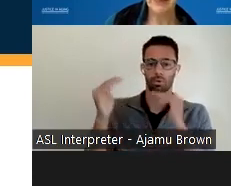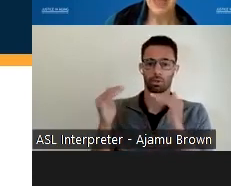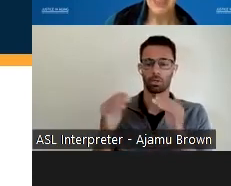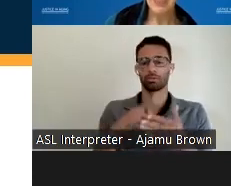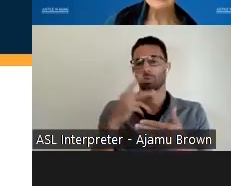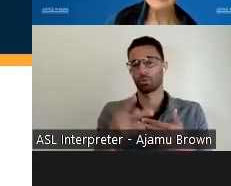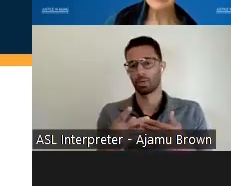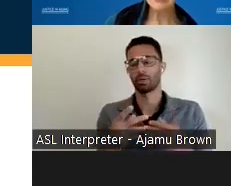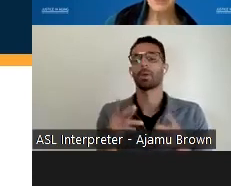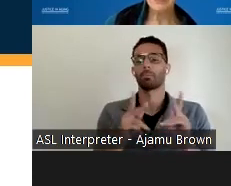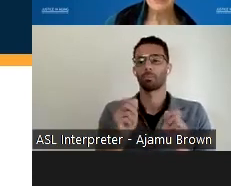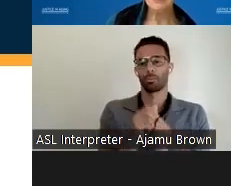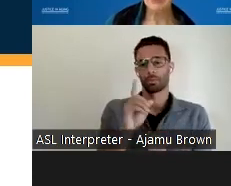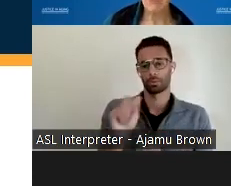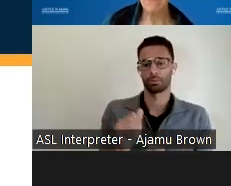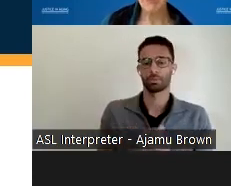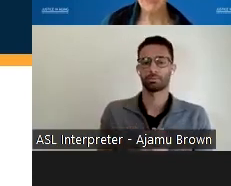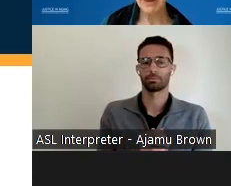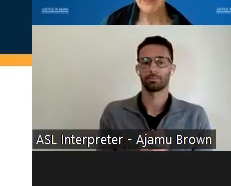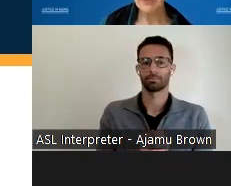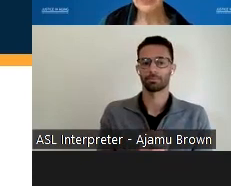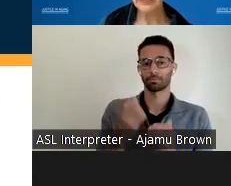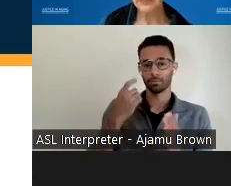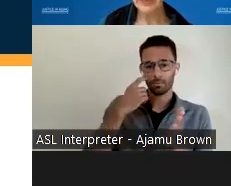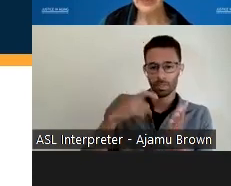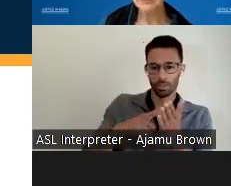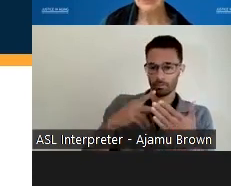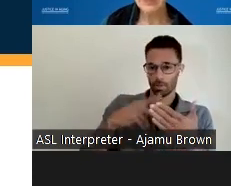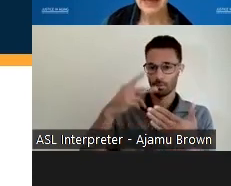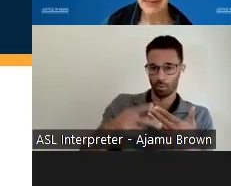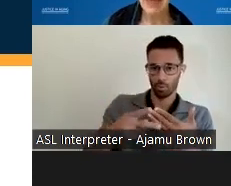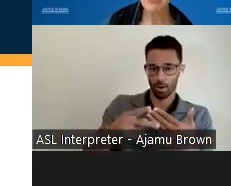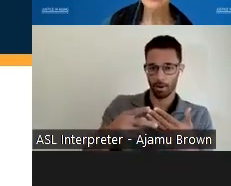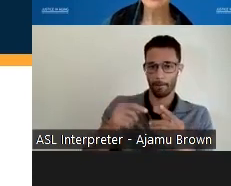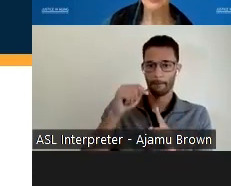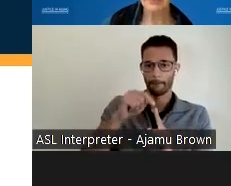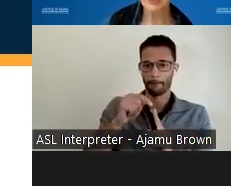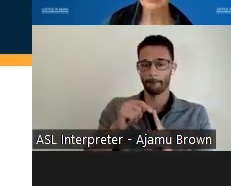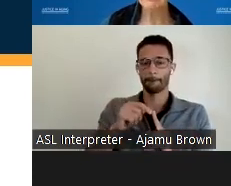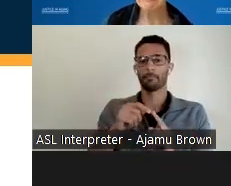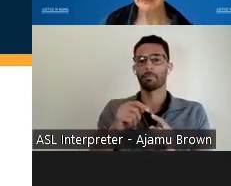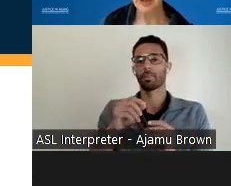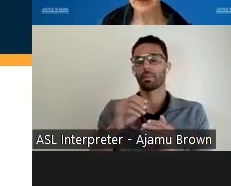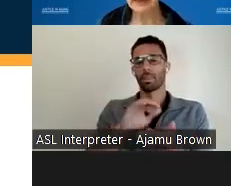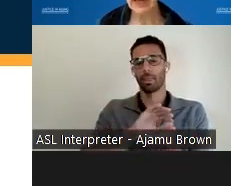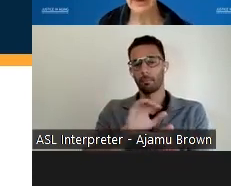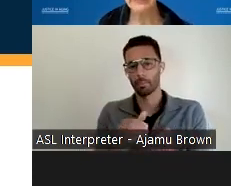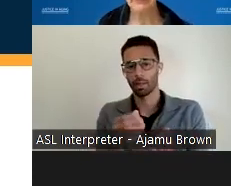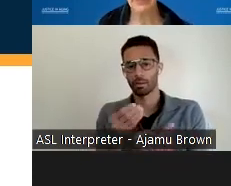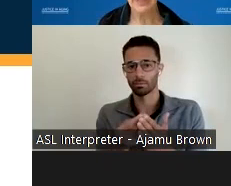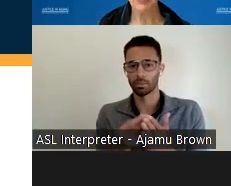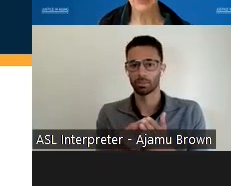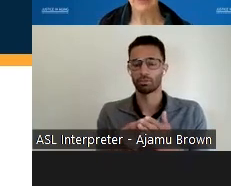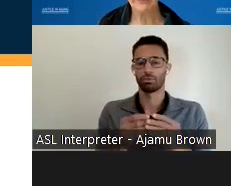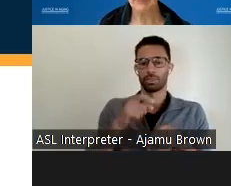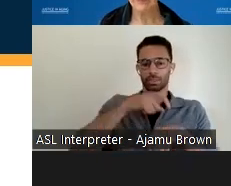disabilities. Identify existing program parameters, including subsidy amounts, duration, eligibility